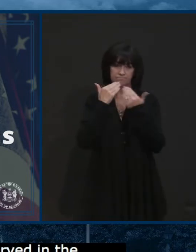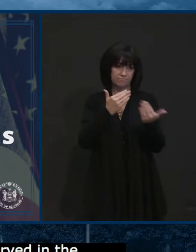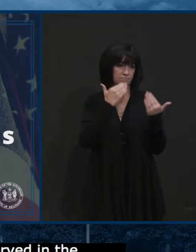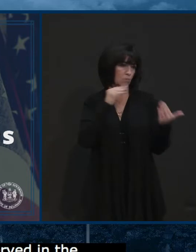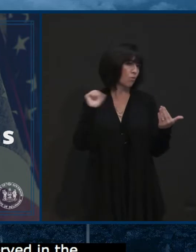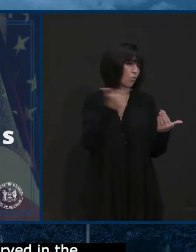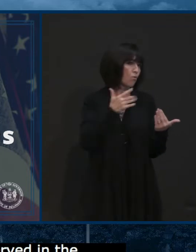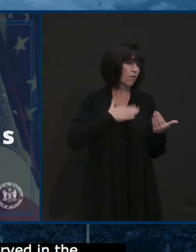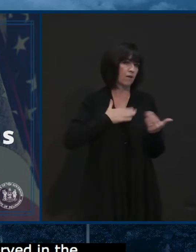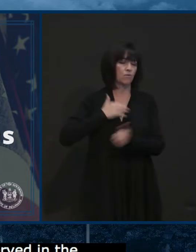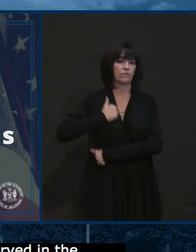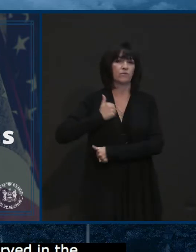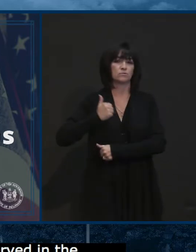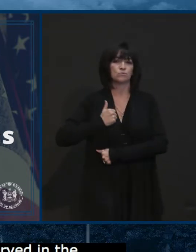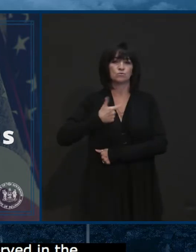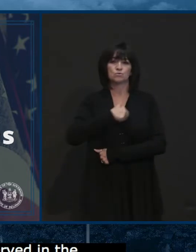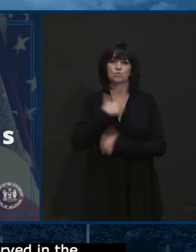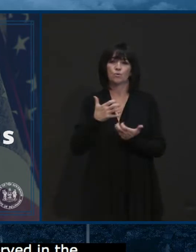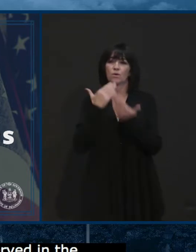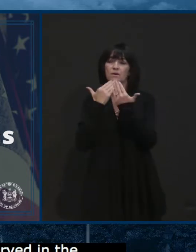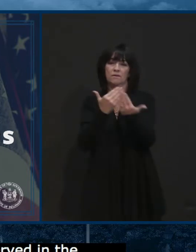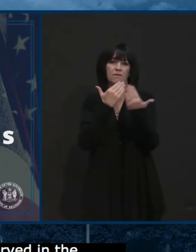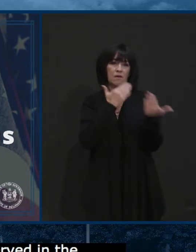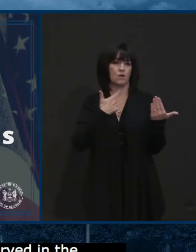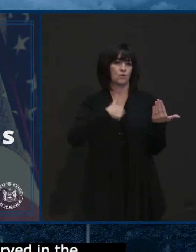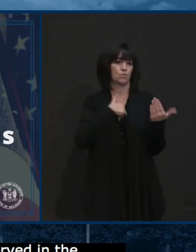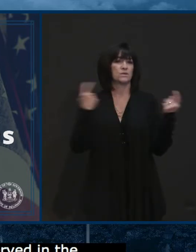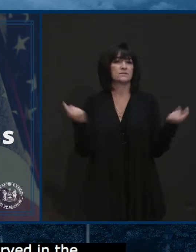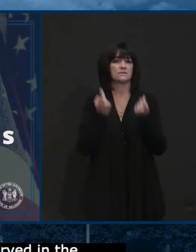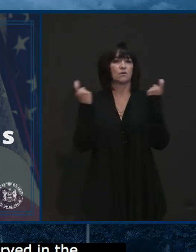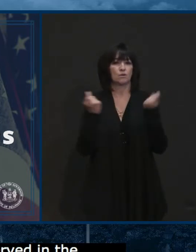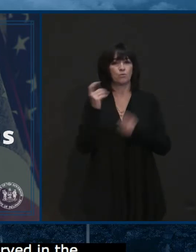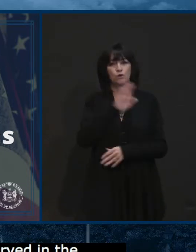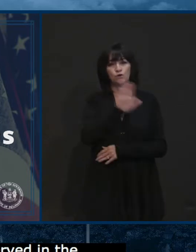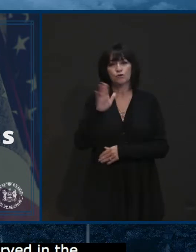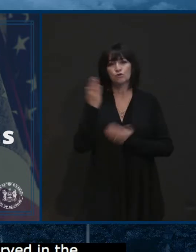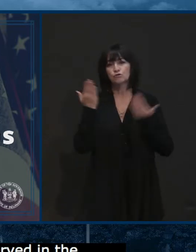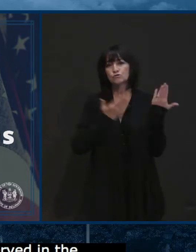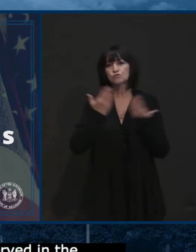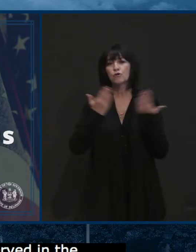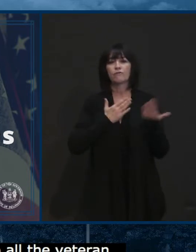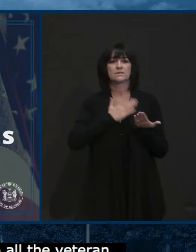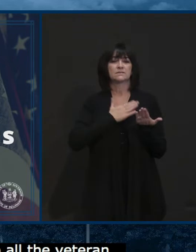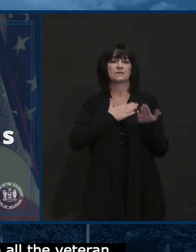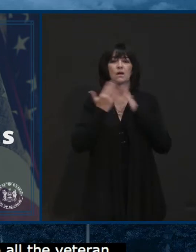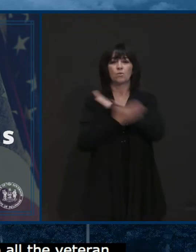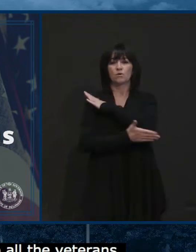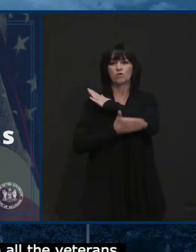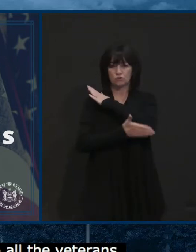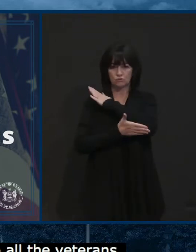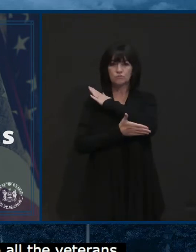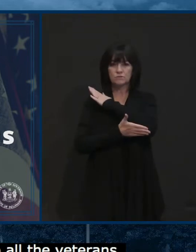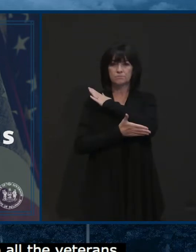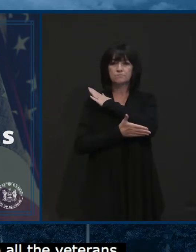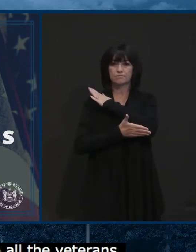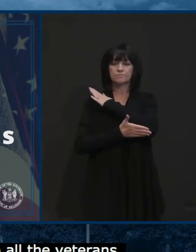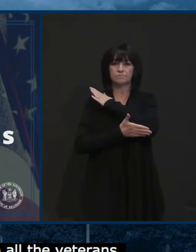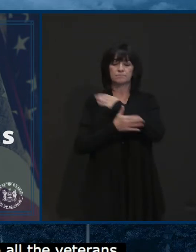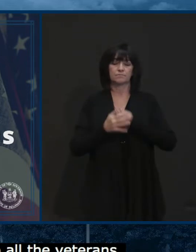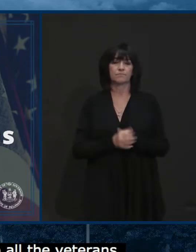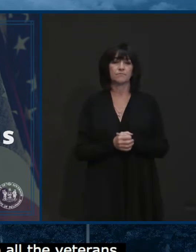we celebrate your patriotism and your service to our country on